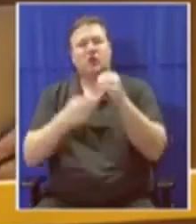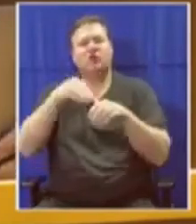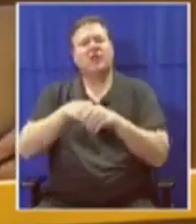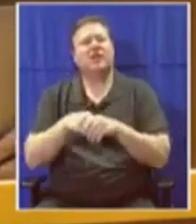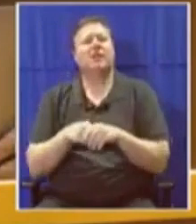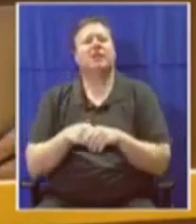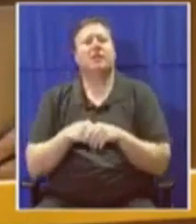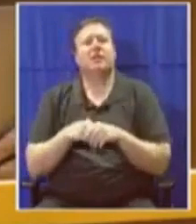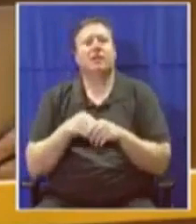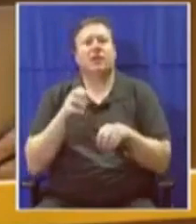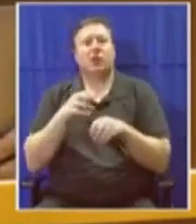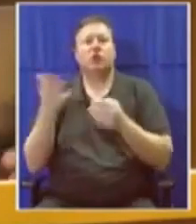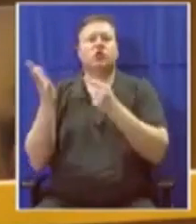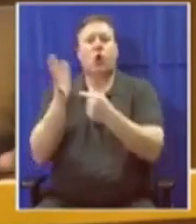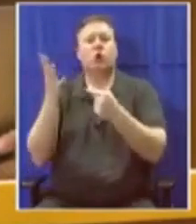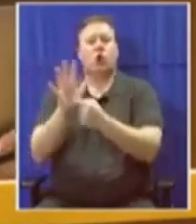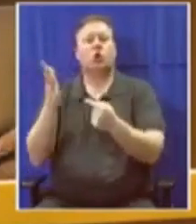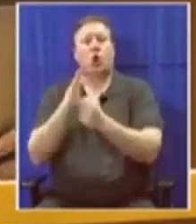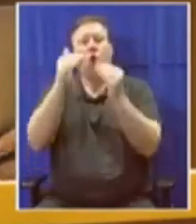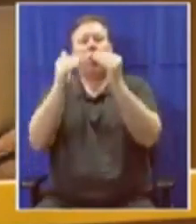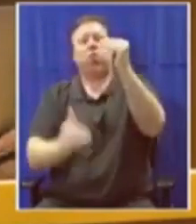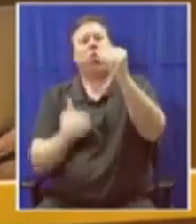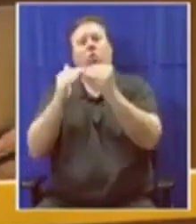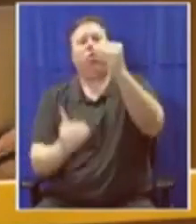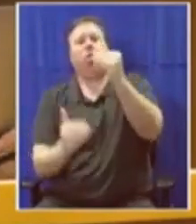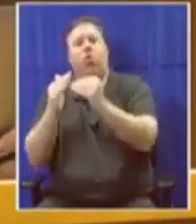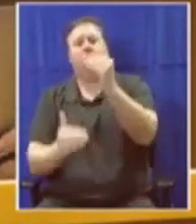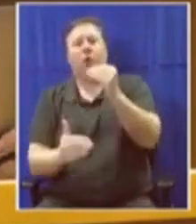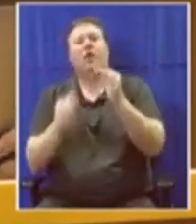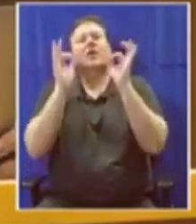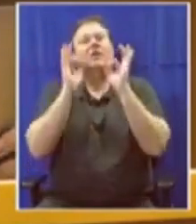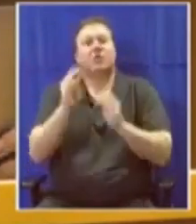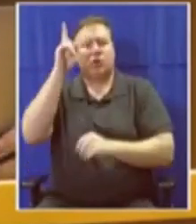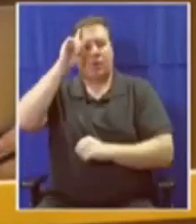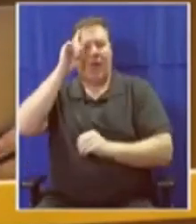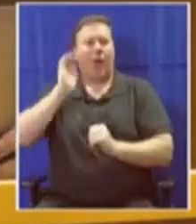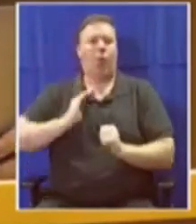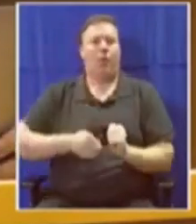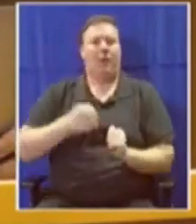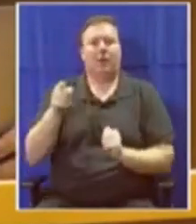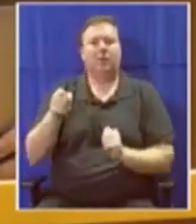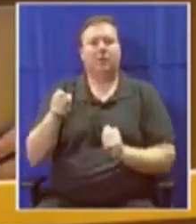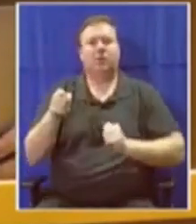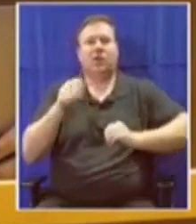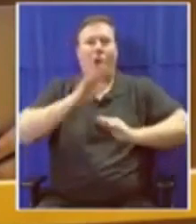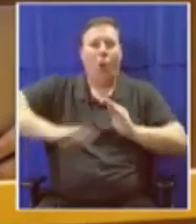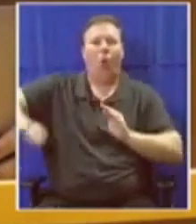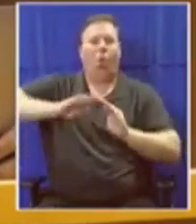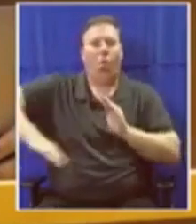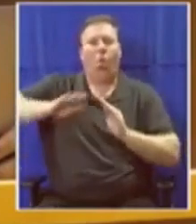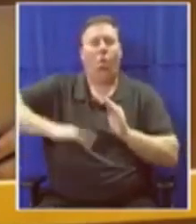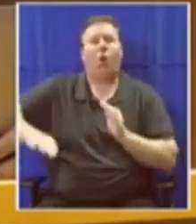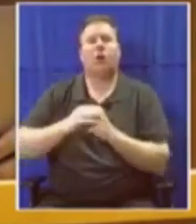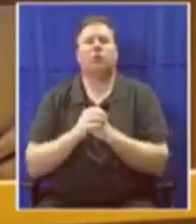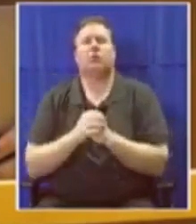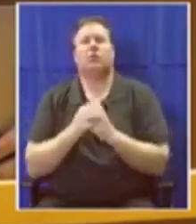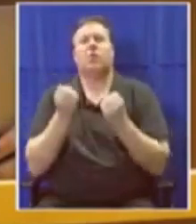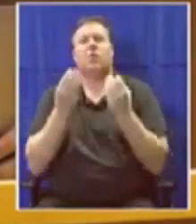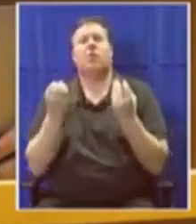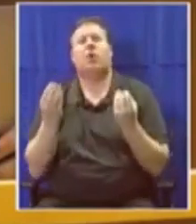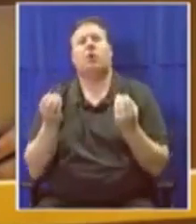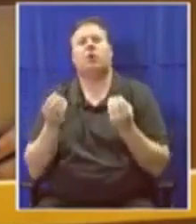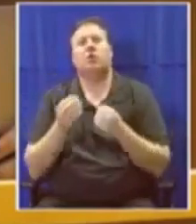highlighting the inequalities in this country, especially when black women are the most marginalized and bear the brunt of economic